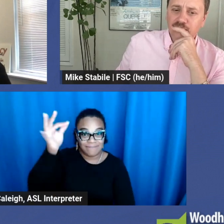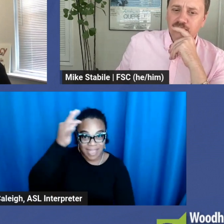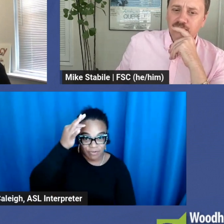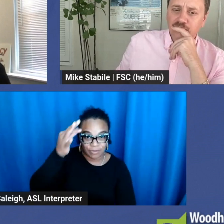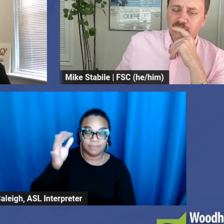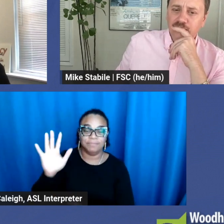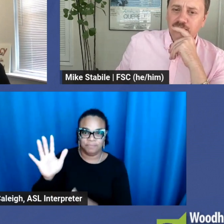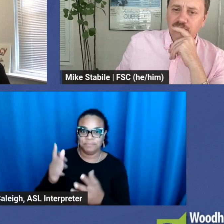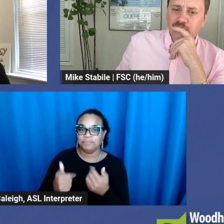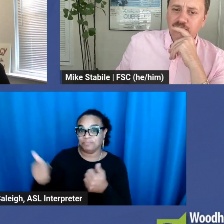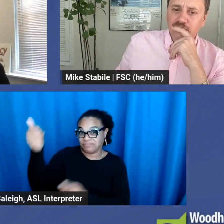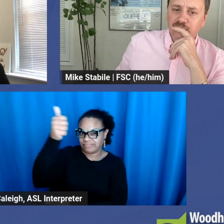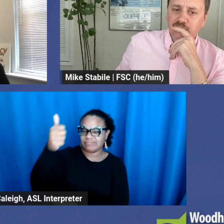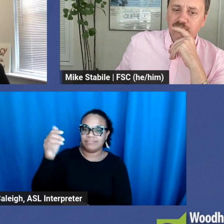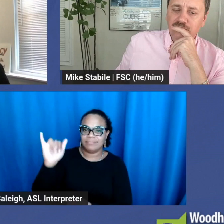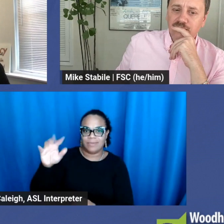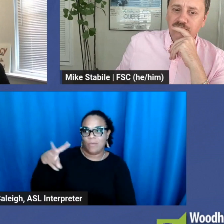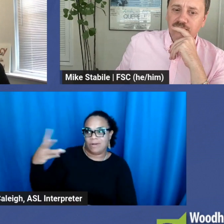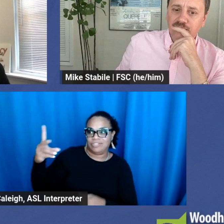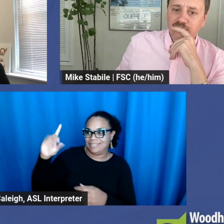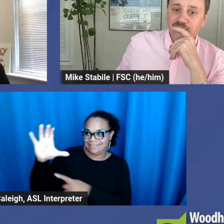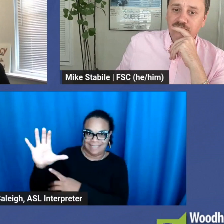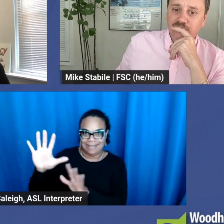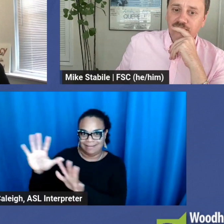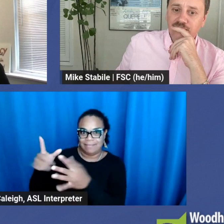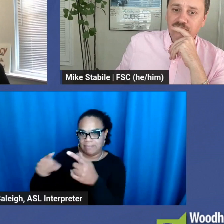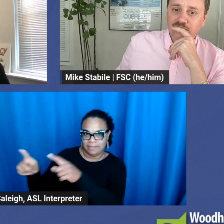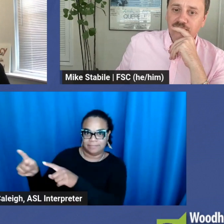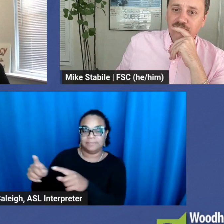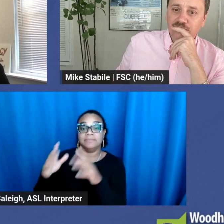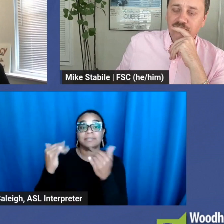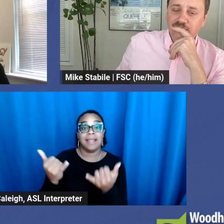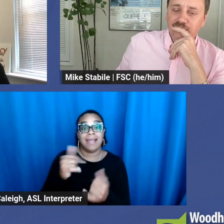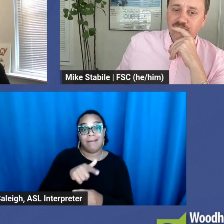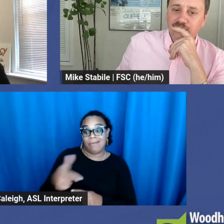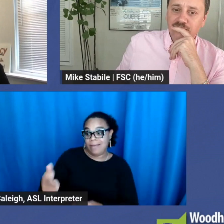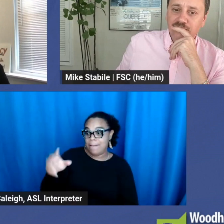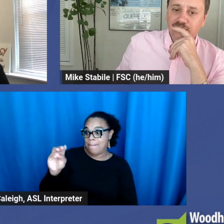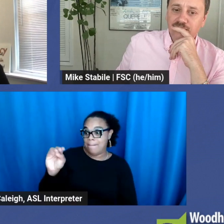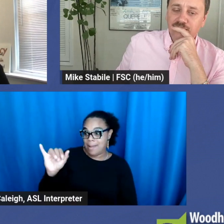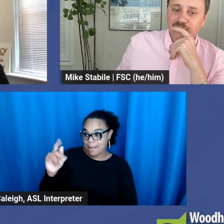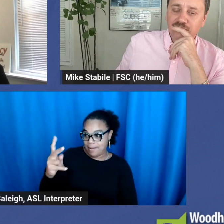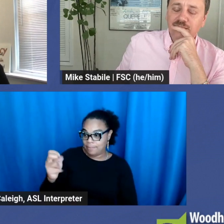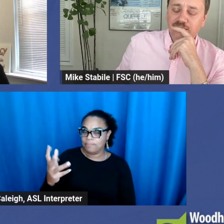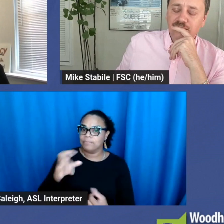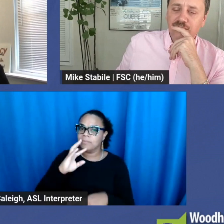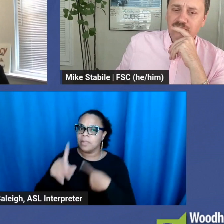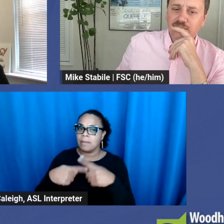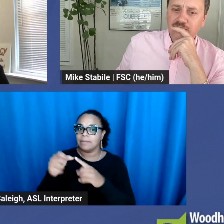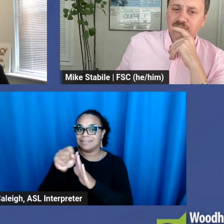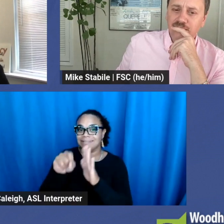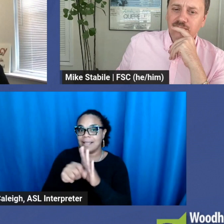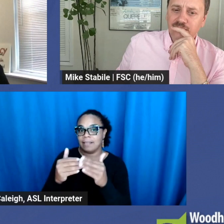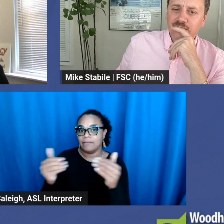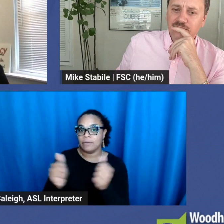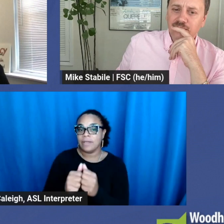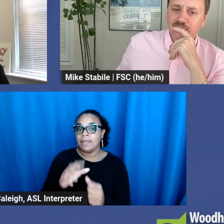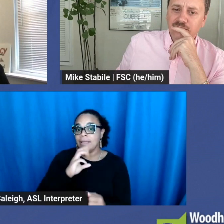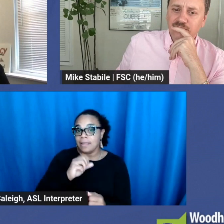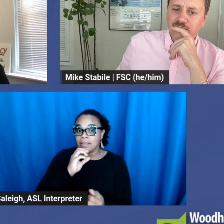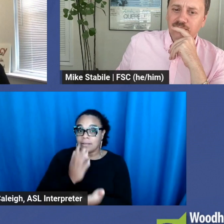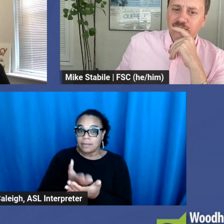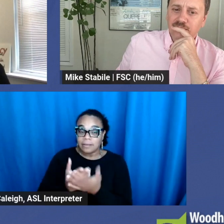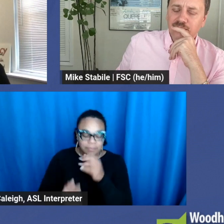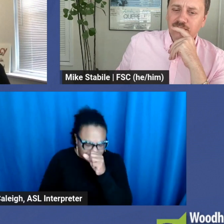D.C. Mike, I want to shift gears to you, and I want to talk a little bit about what's happening at the state level with age verification